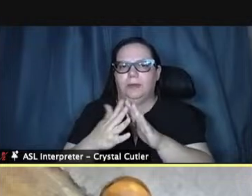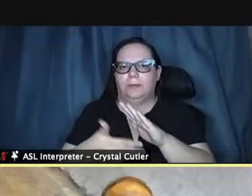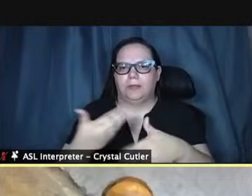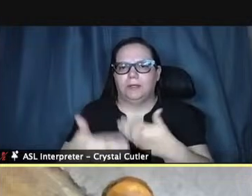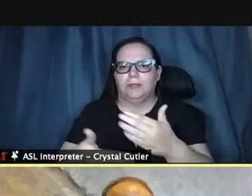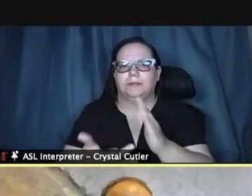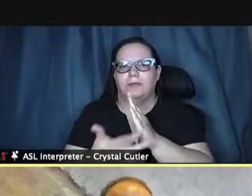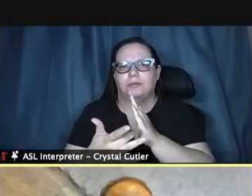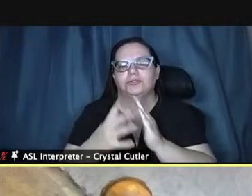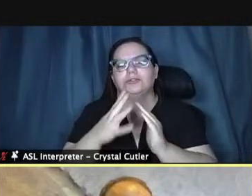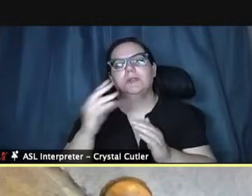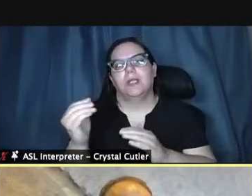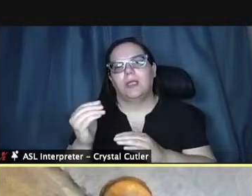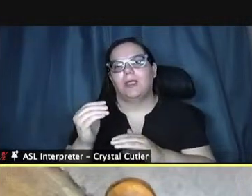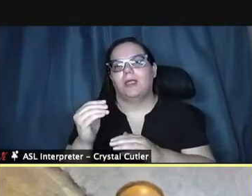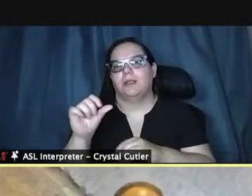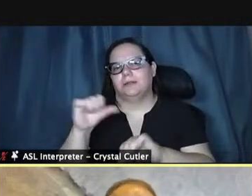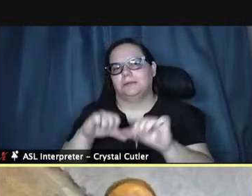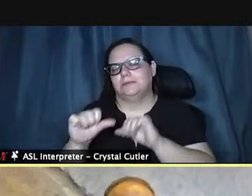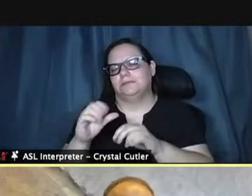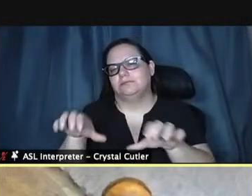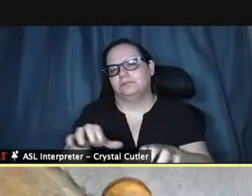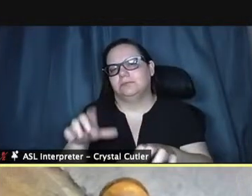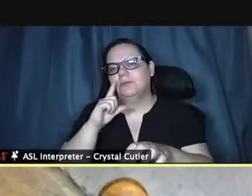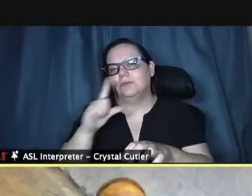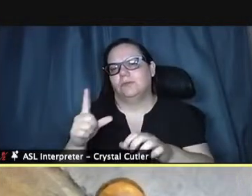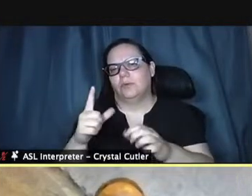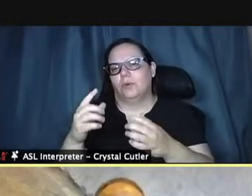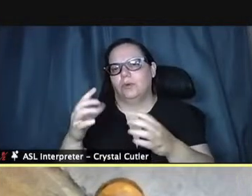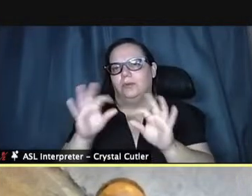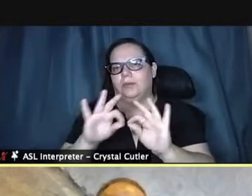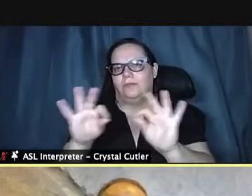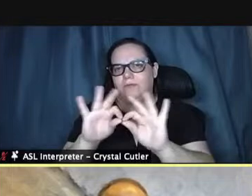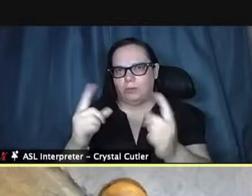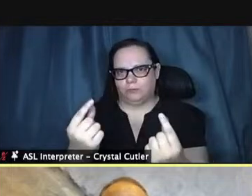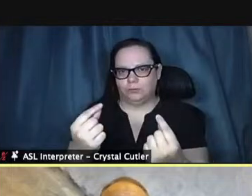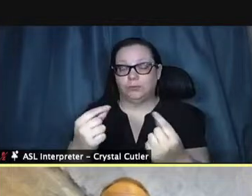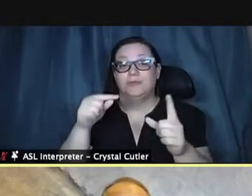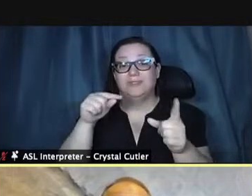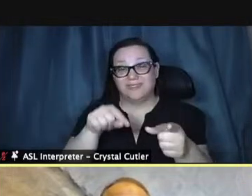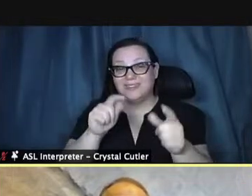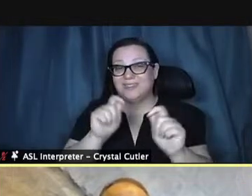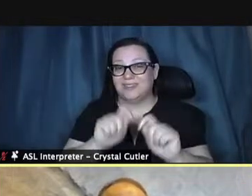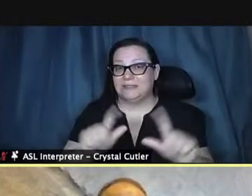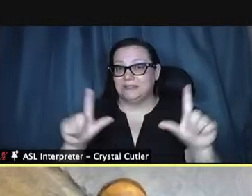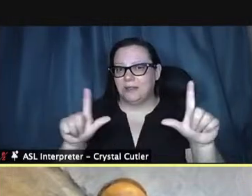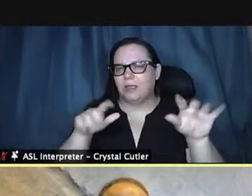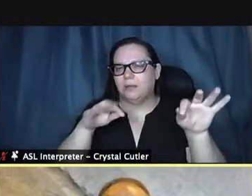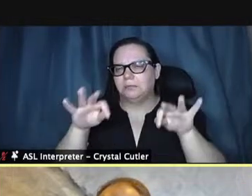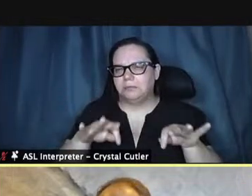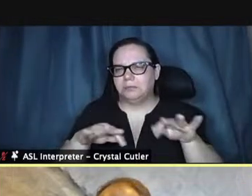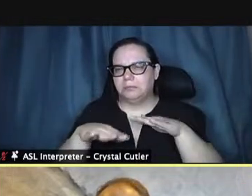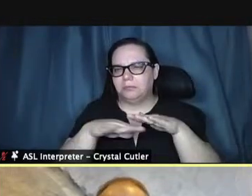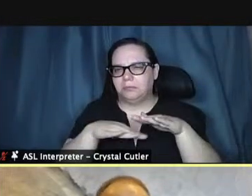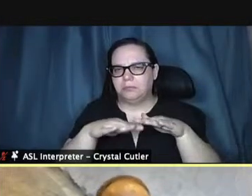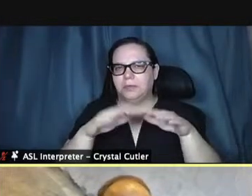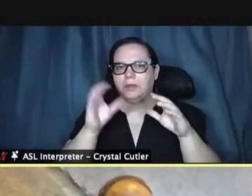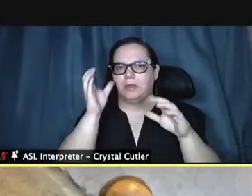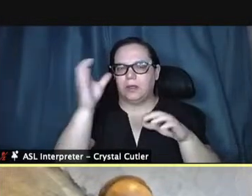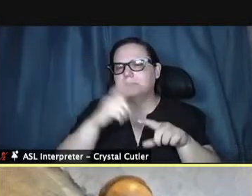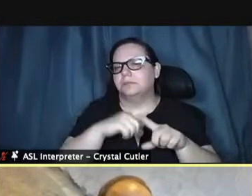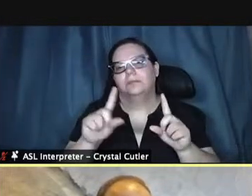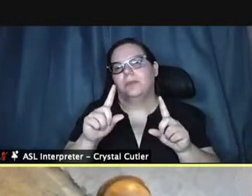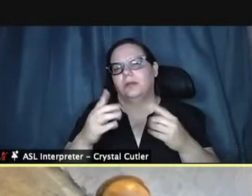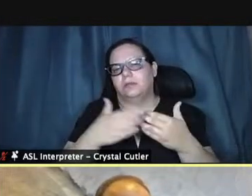get the value out of what we're trying to do. Now, this slide explains the concept, but I'm only going to focus on the lunar exploration for the rest